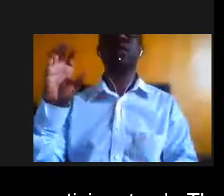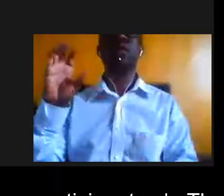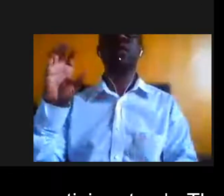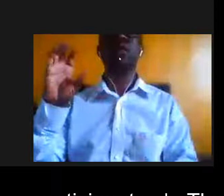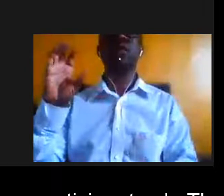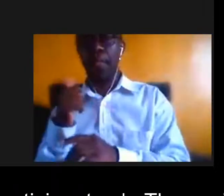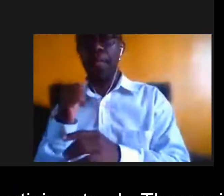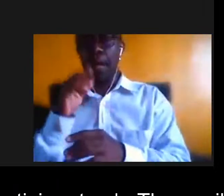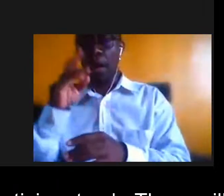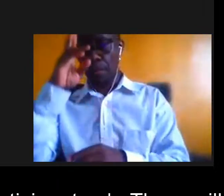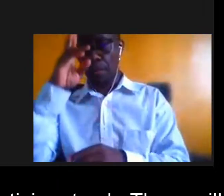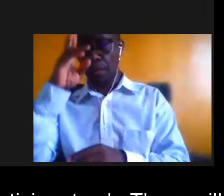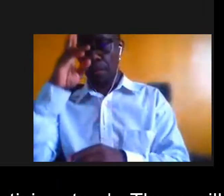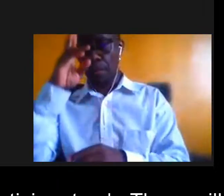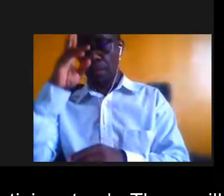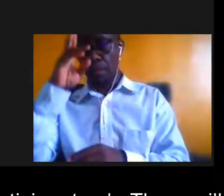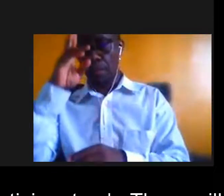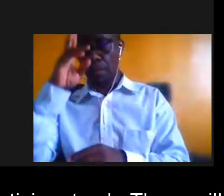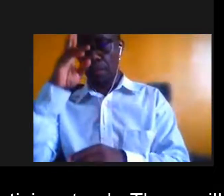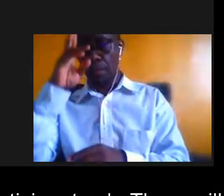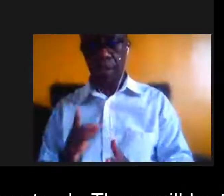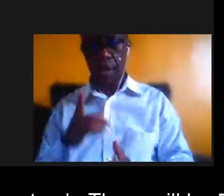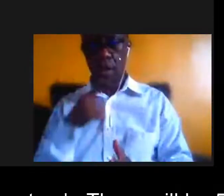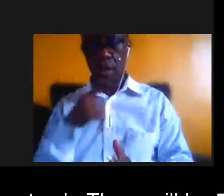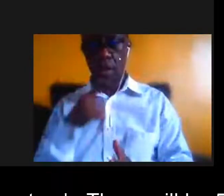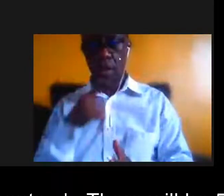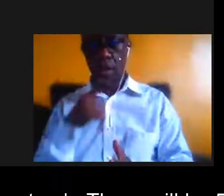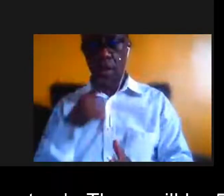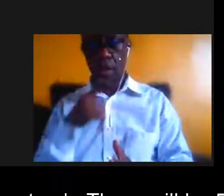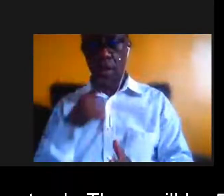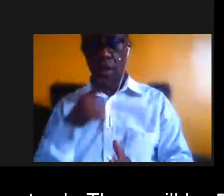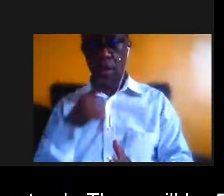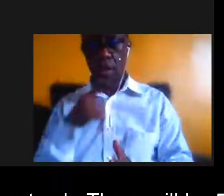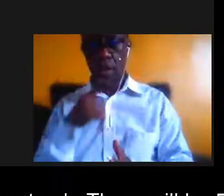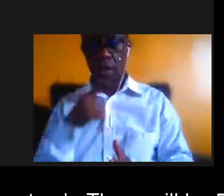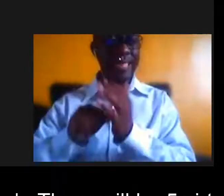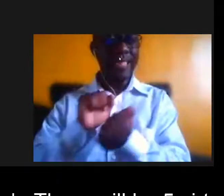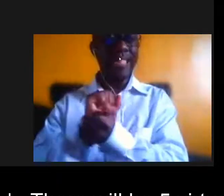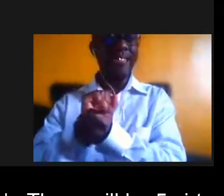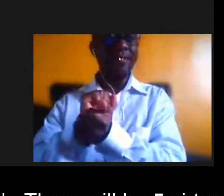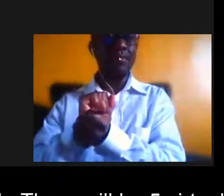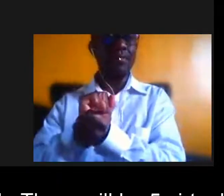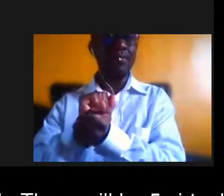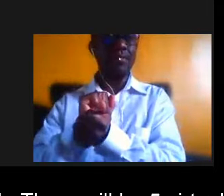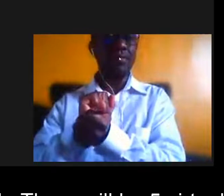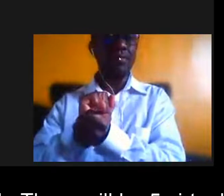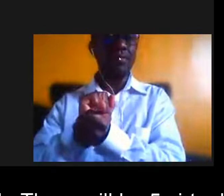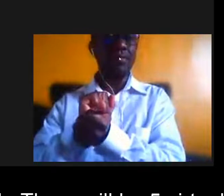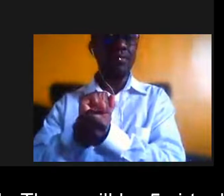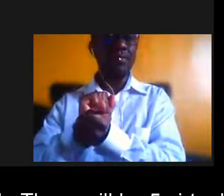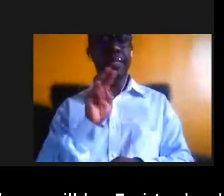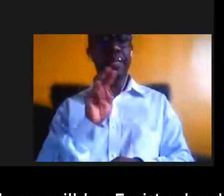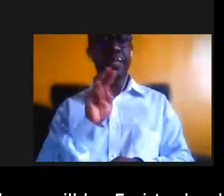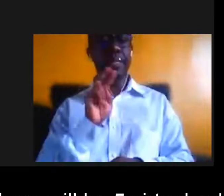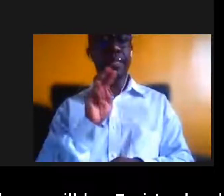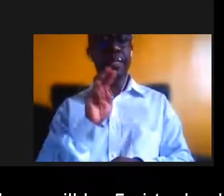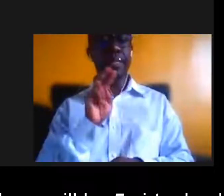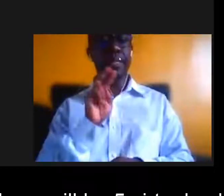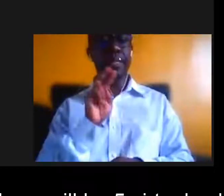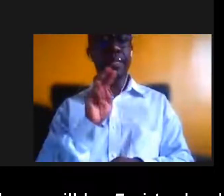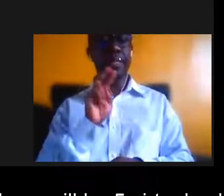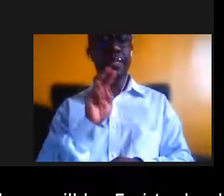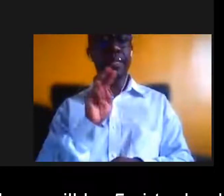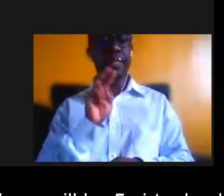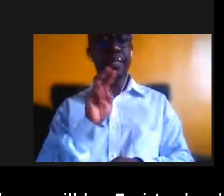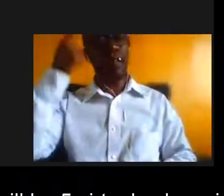have also worked at arresting, protecting, and we've also seen quick justice for some of the victims or the survivors